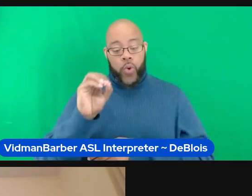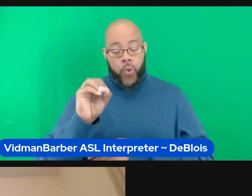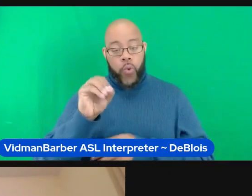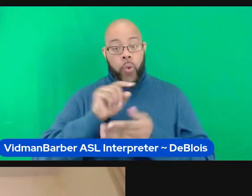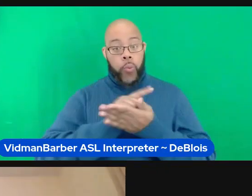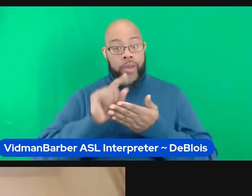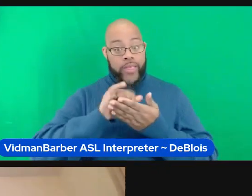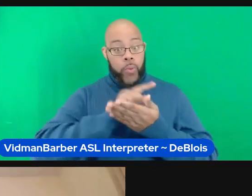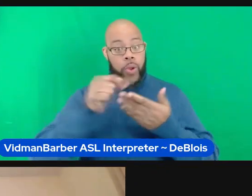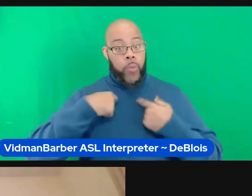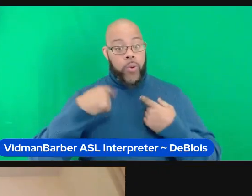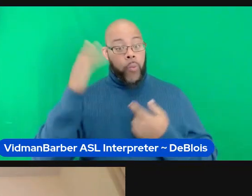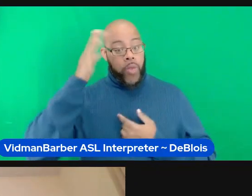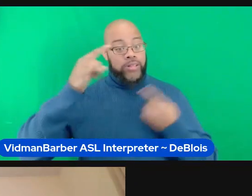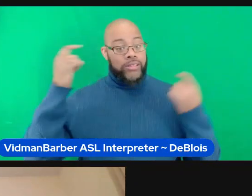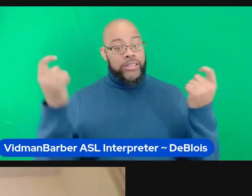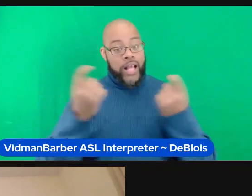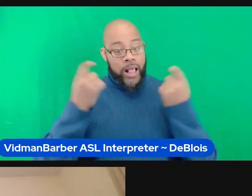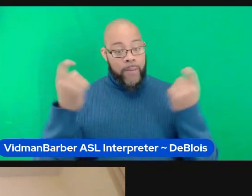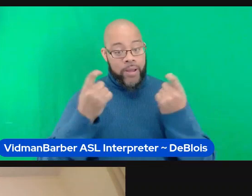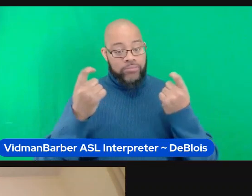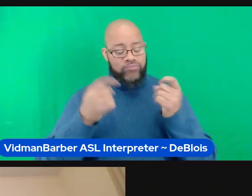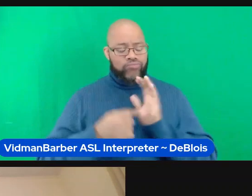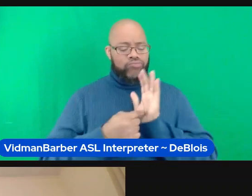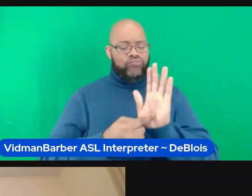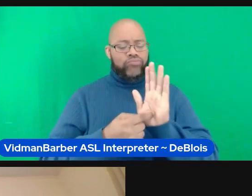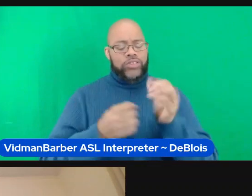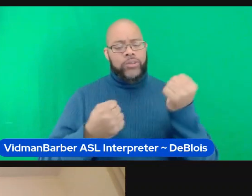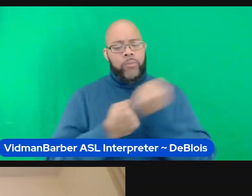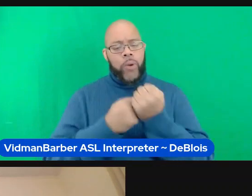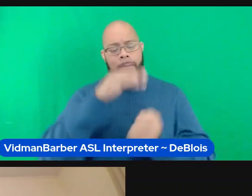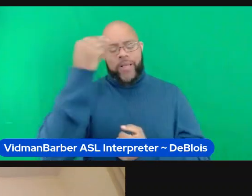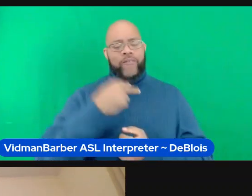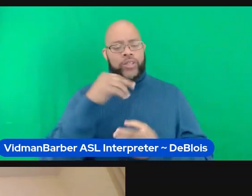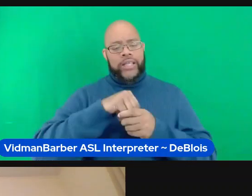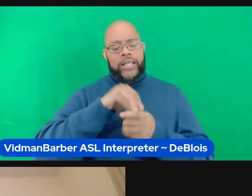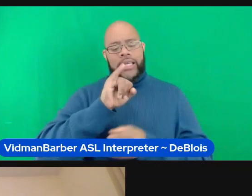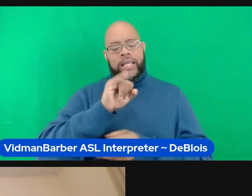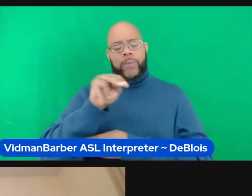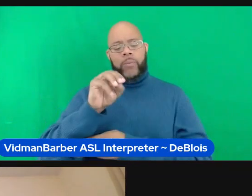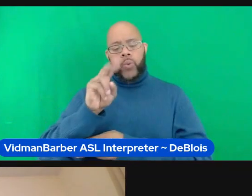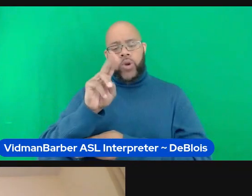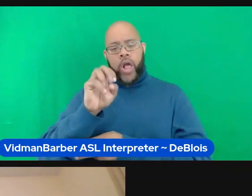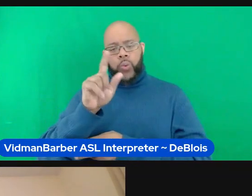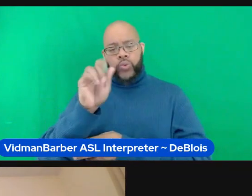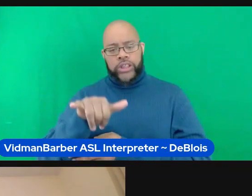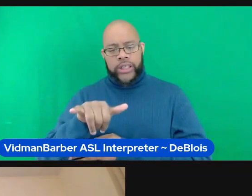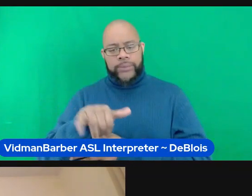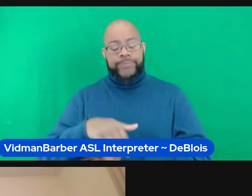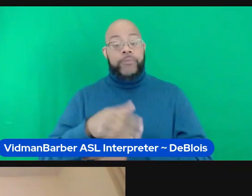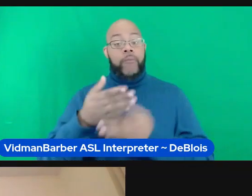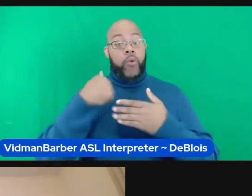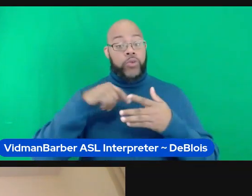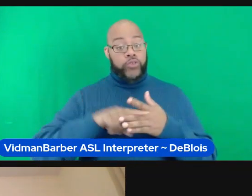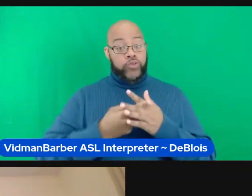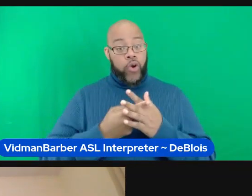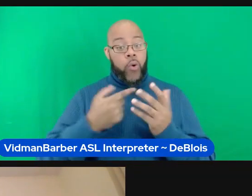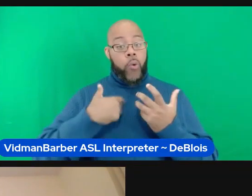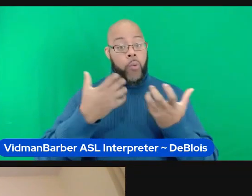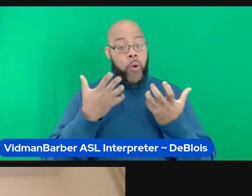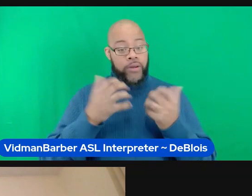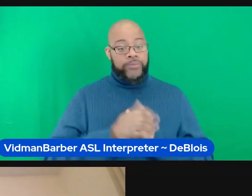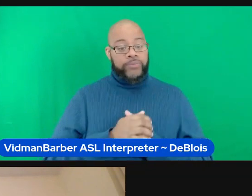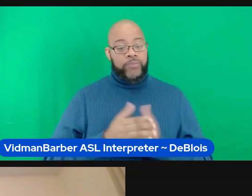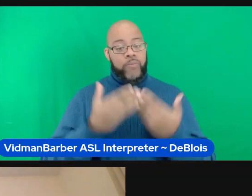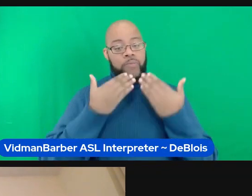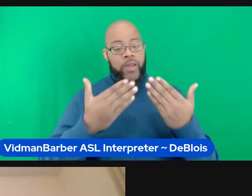where we will celebrate, amplify, and support Black voices in immunology. Before we begin, we would like to